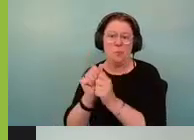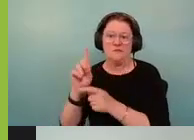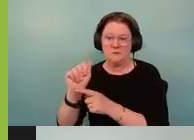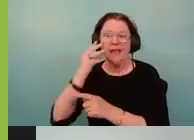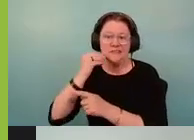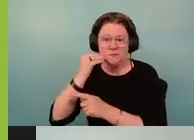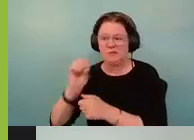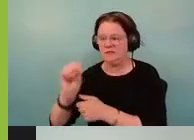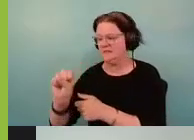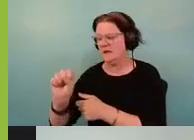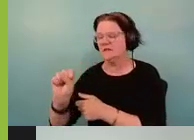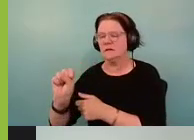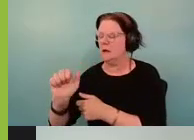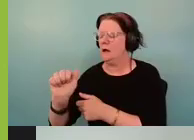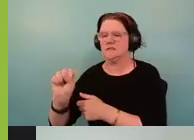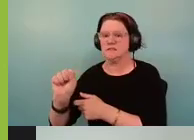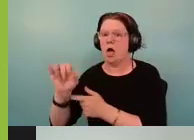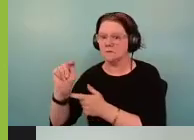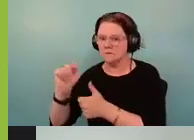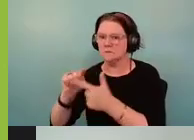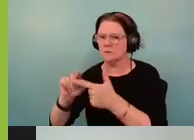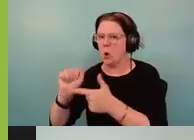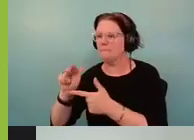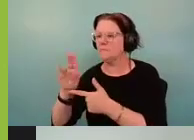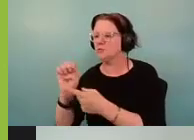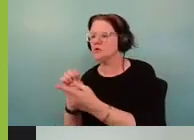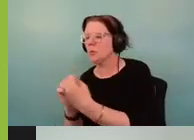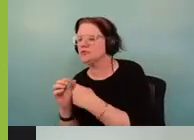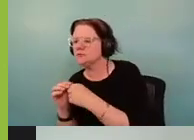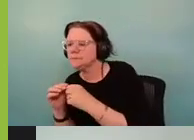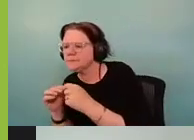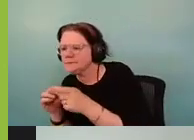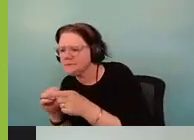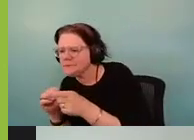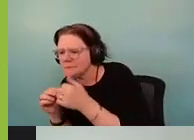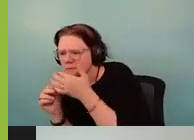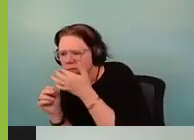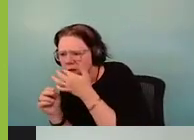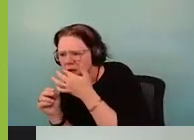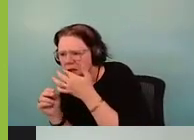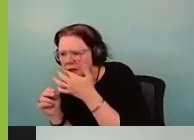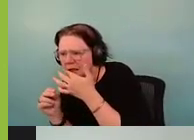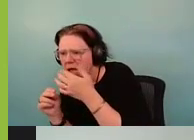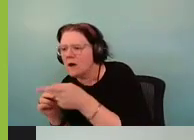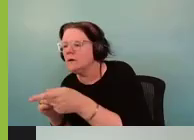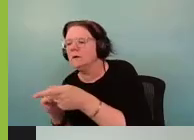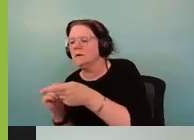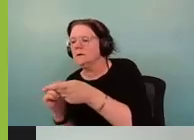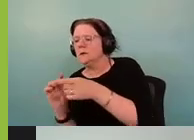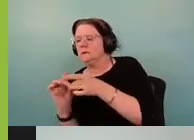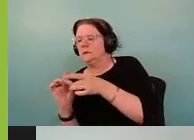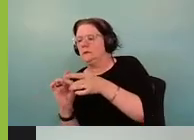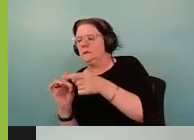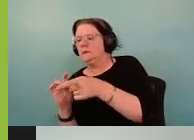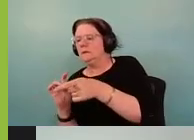some sort of abuse. So I think I saw a question pop up. Angie, was there a question? Not